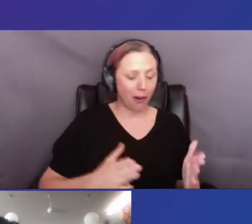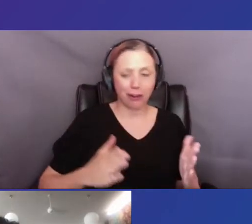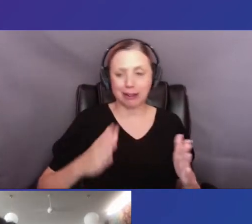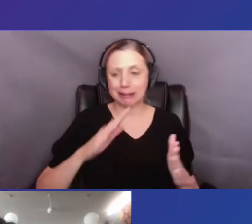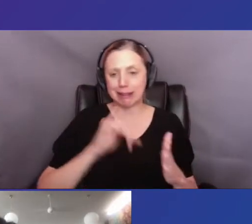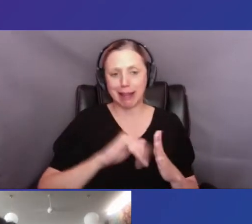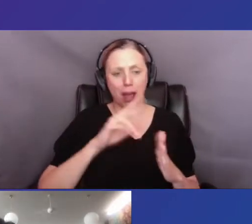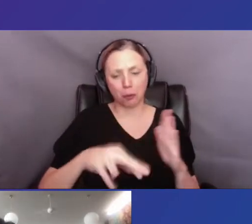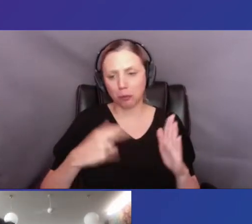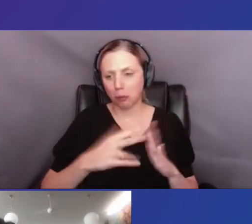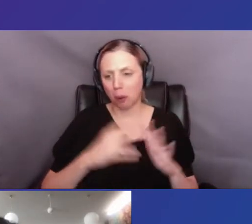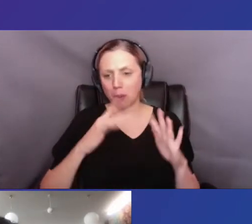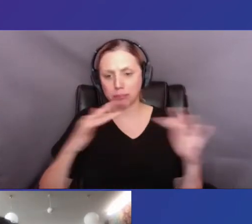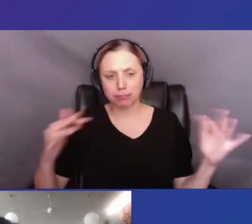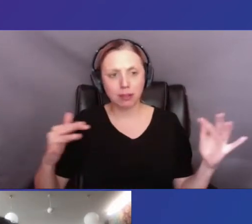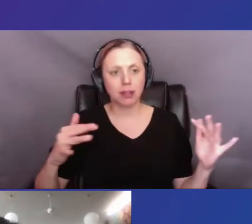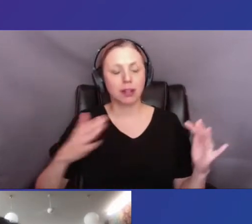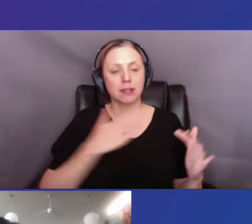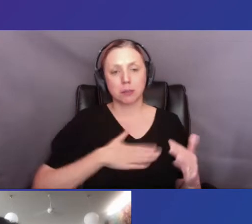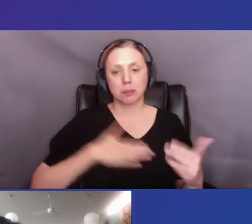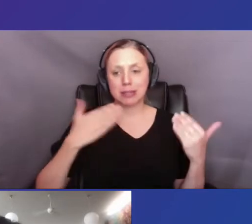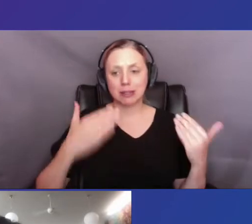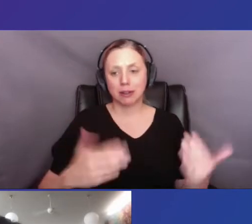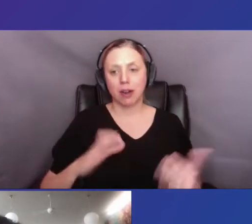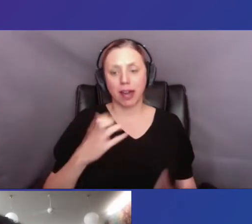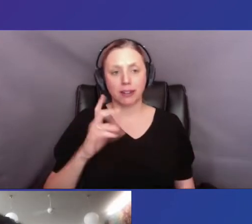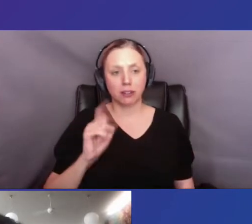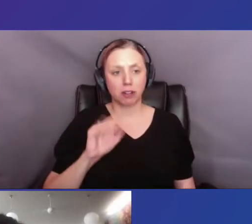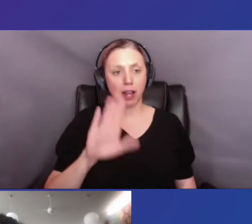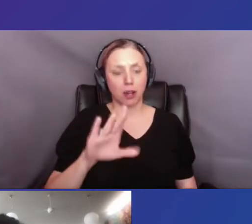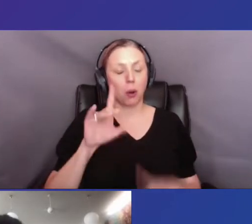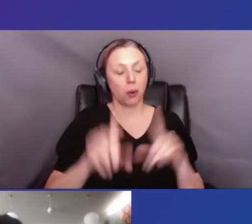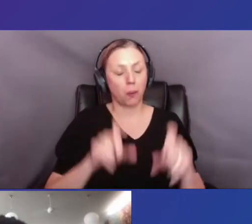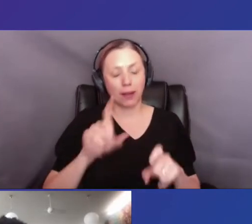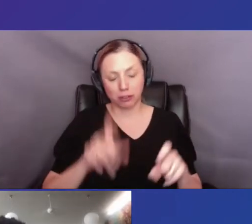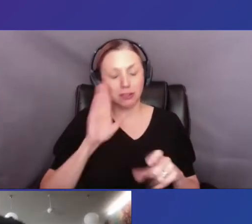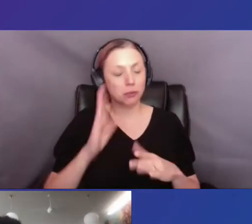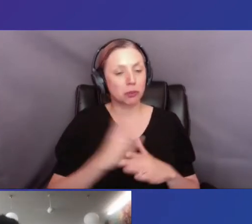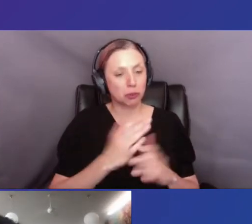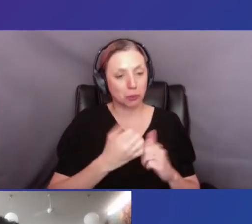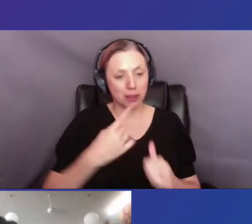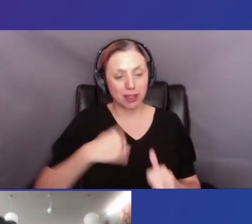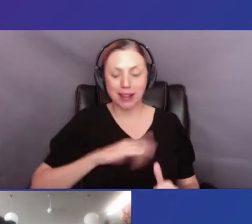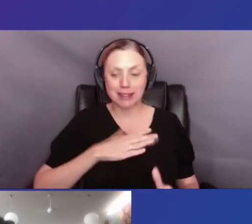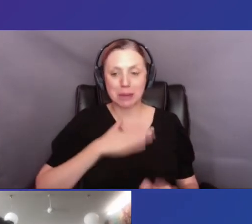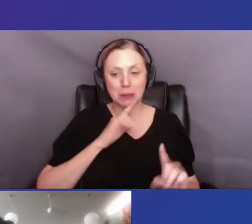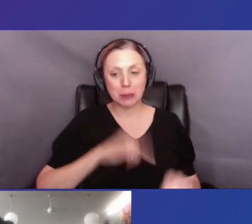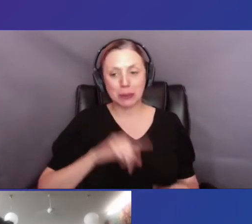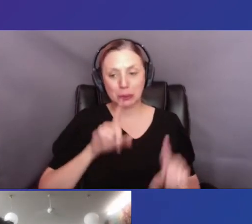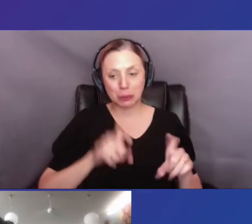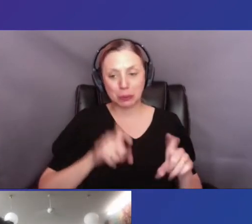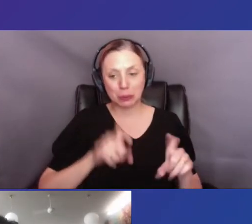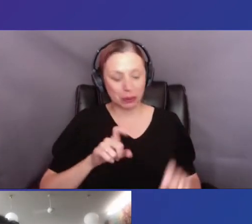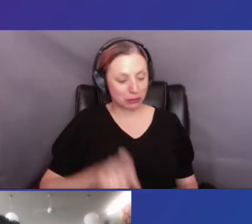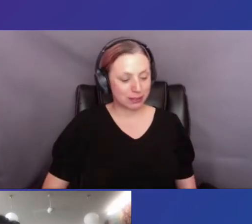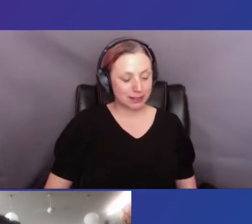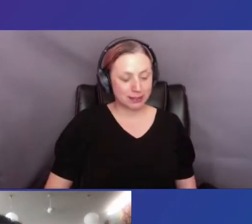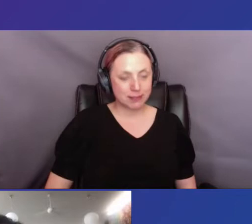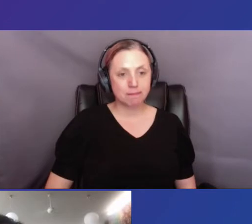So please do put your questions in the chat and they will get relayed to us. We'd be happy to answer them.